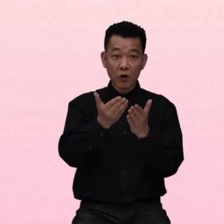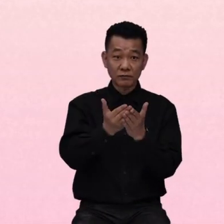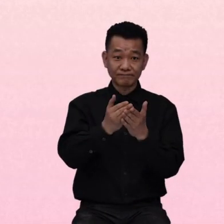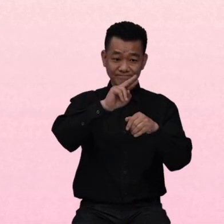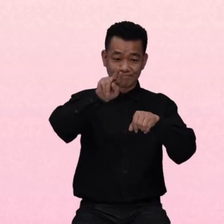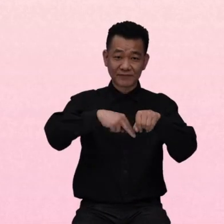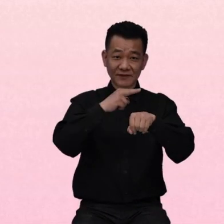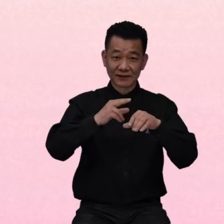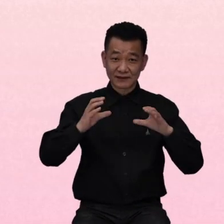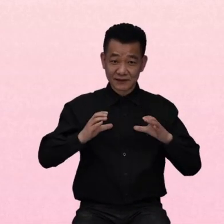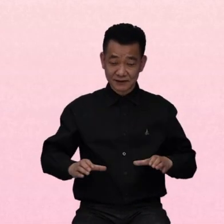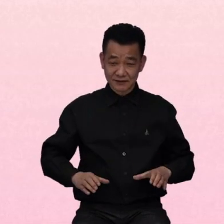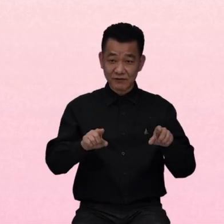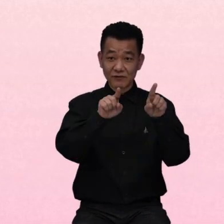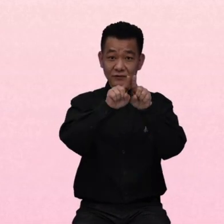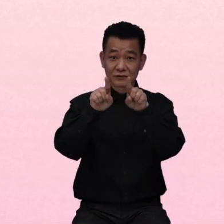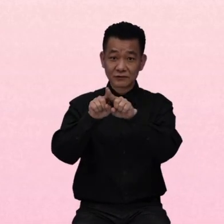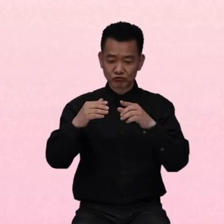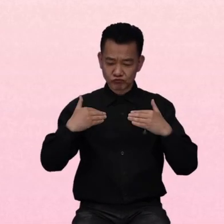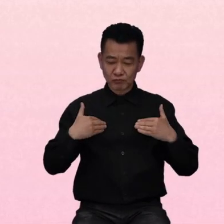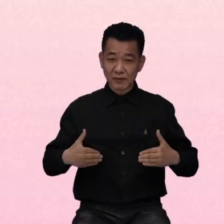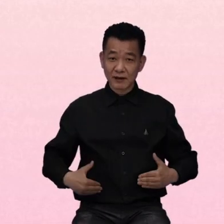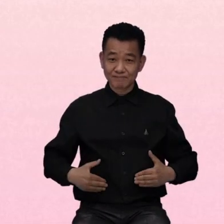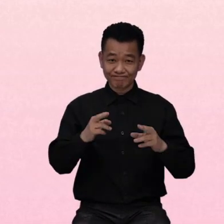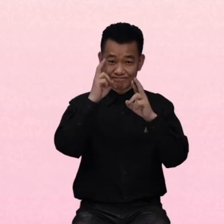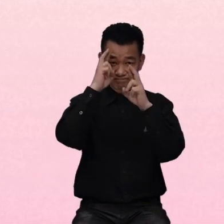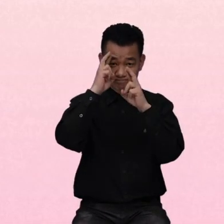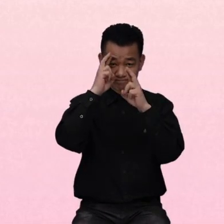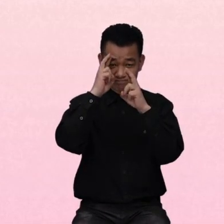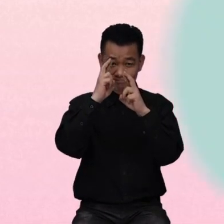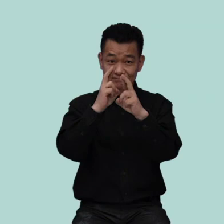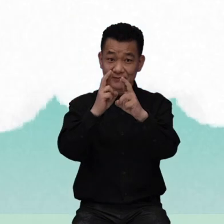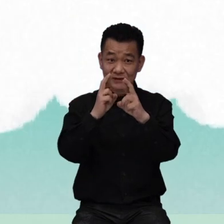Everyone has dignity and value as a human being.